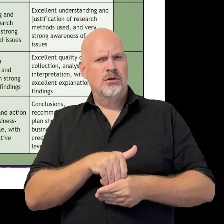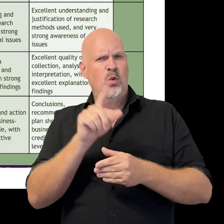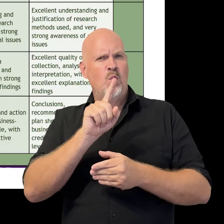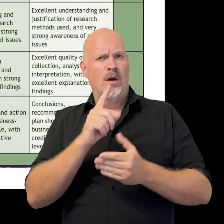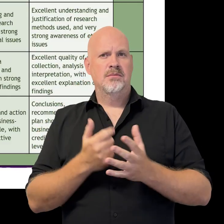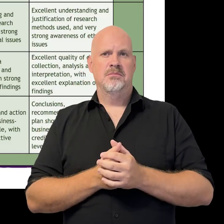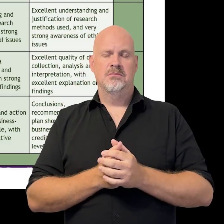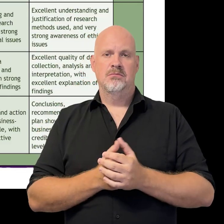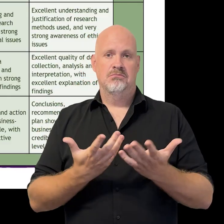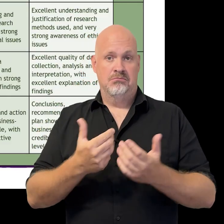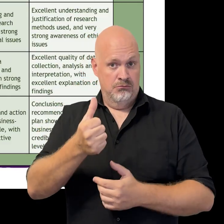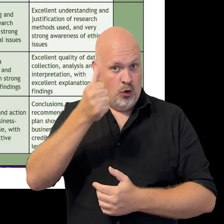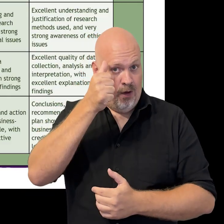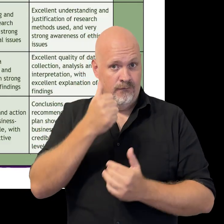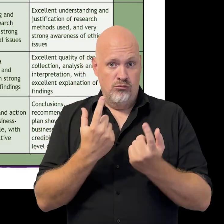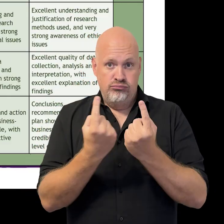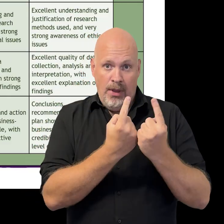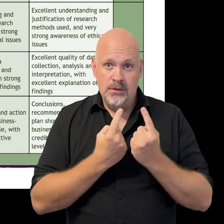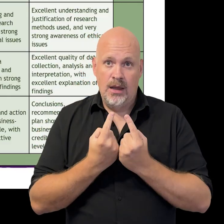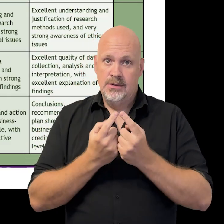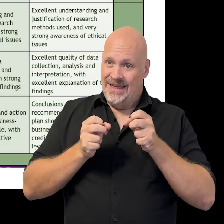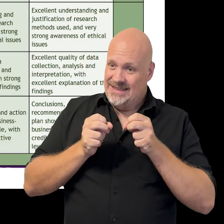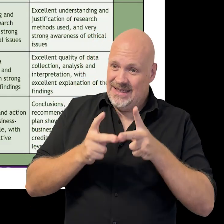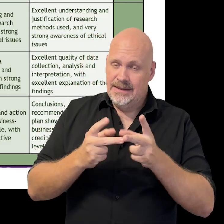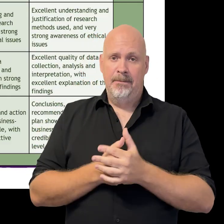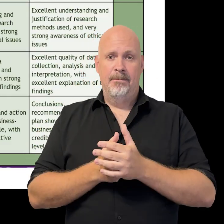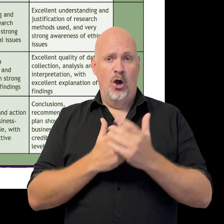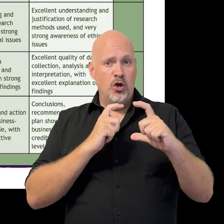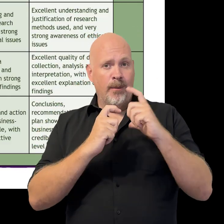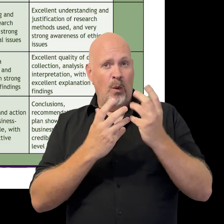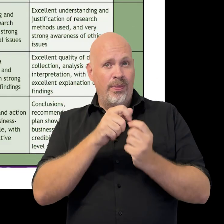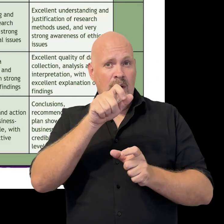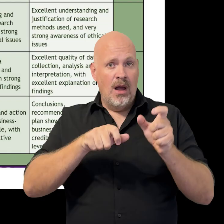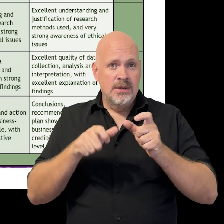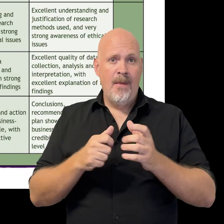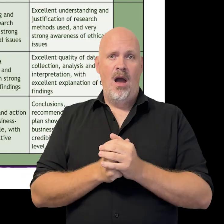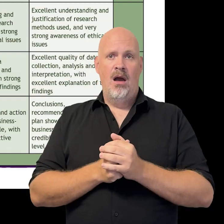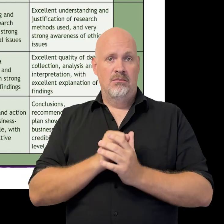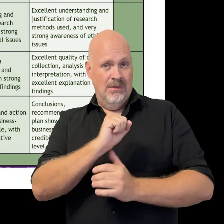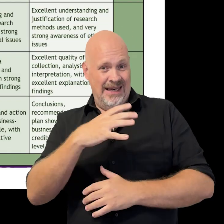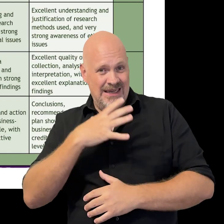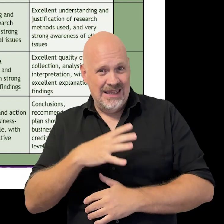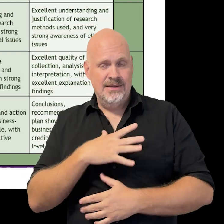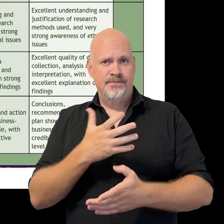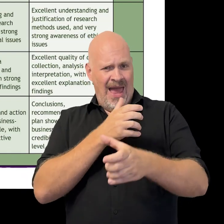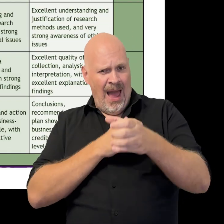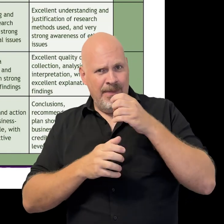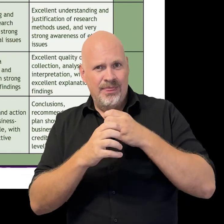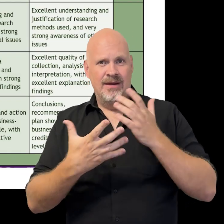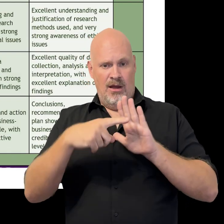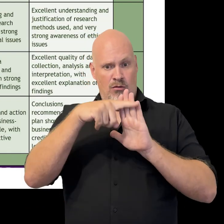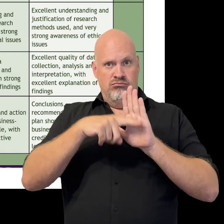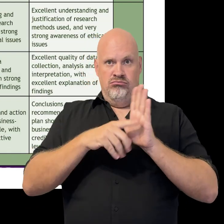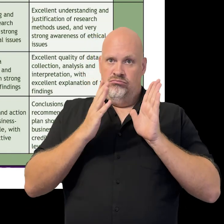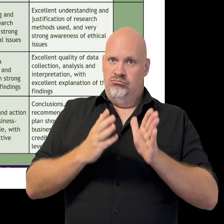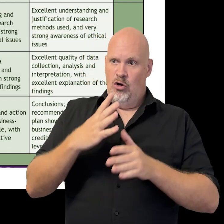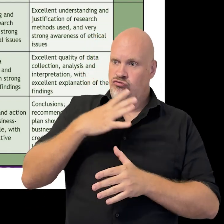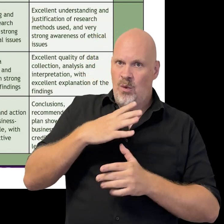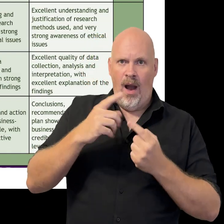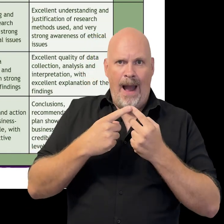So the generic grade descriptors are specific for this unit. And if you look